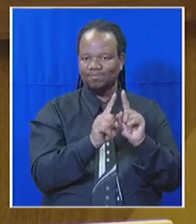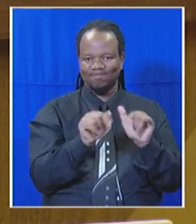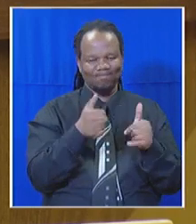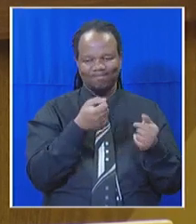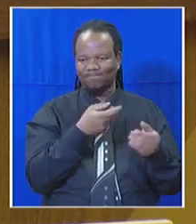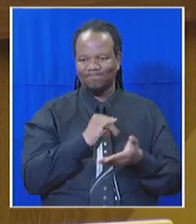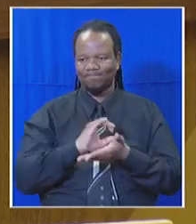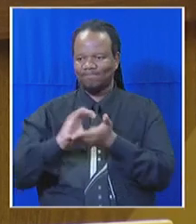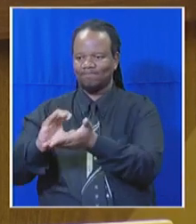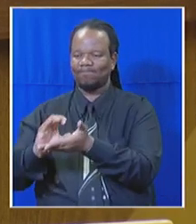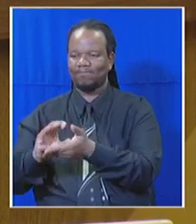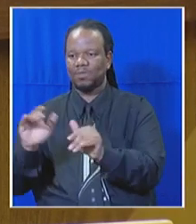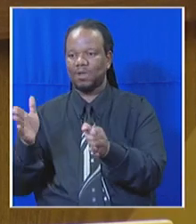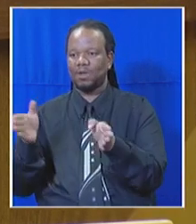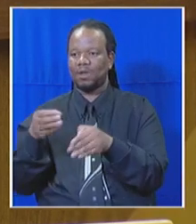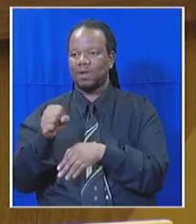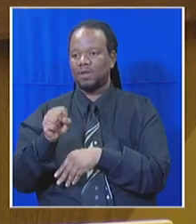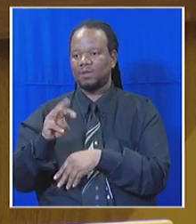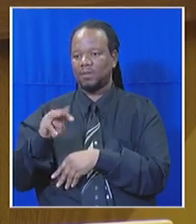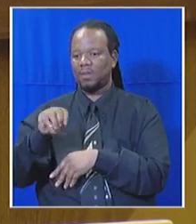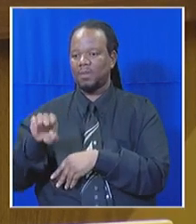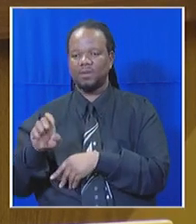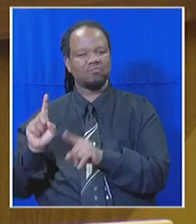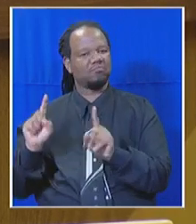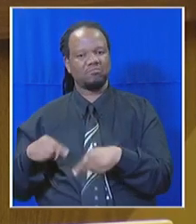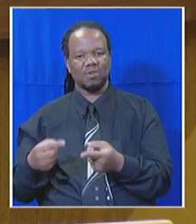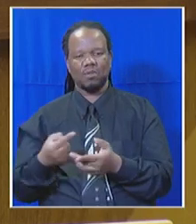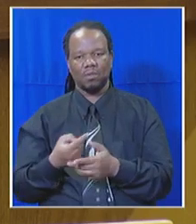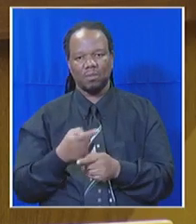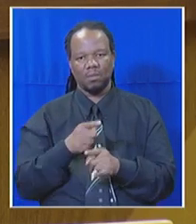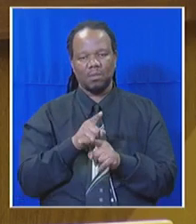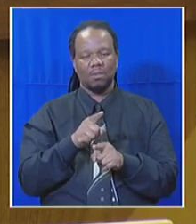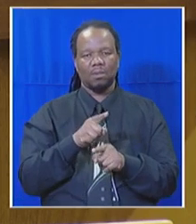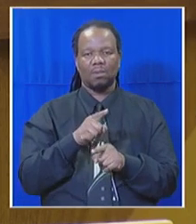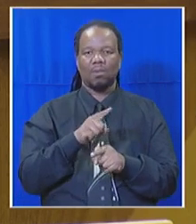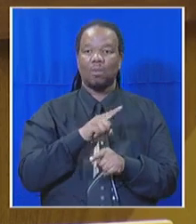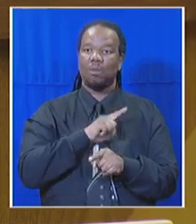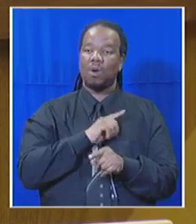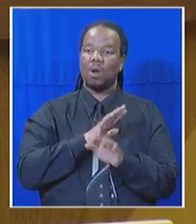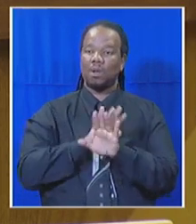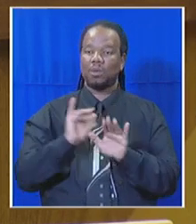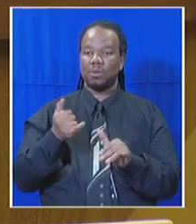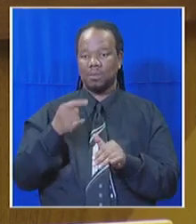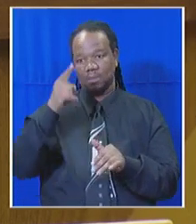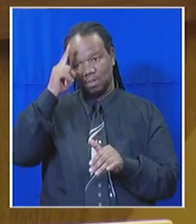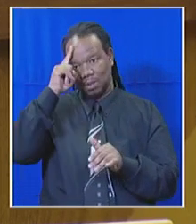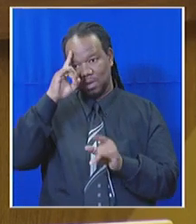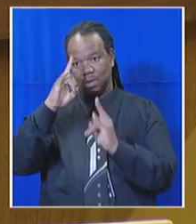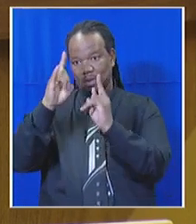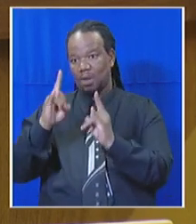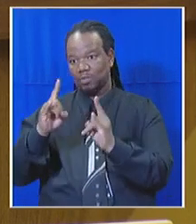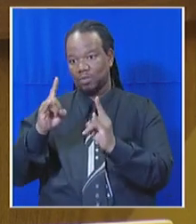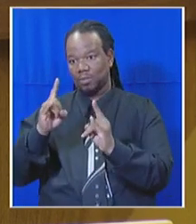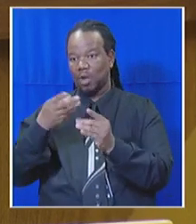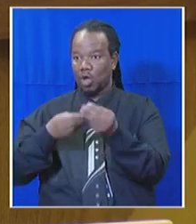and medium-sized enterprises, in particular to revive the township economies, as it were.